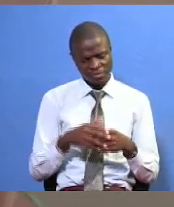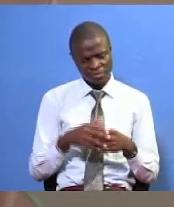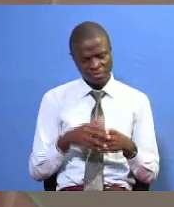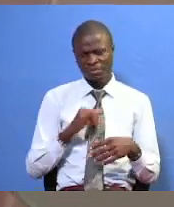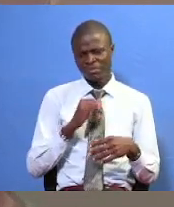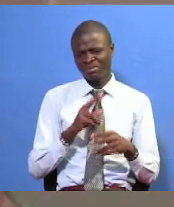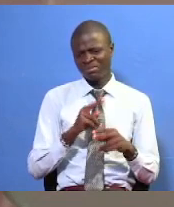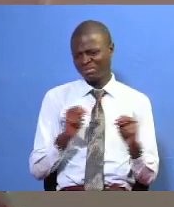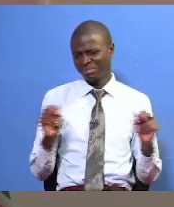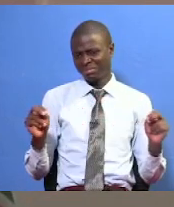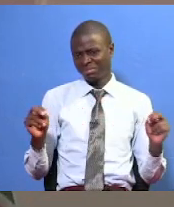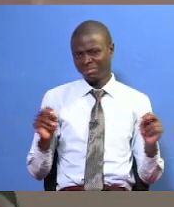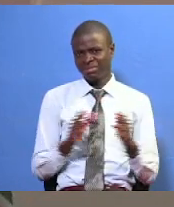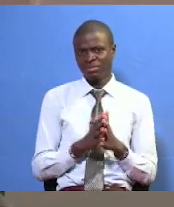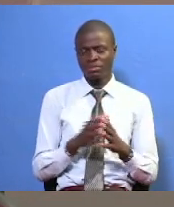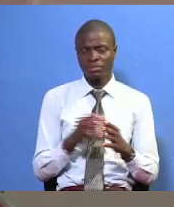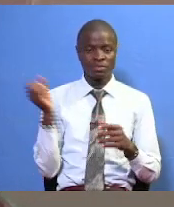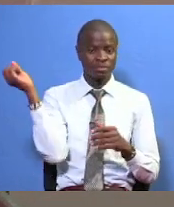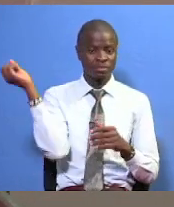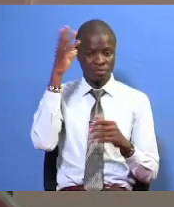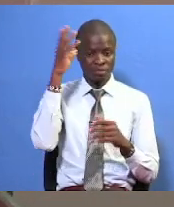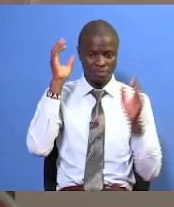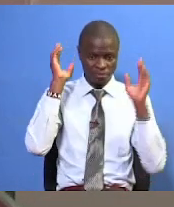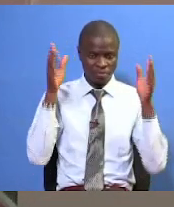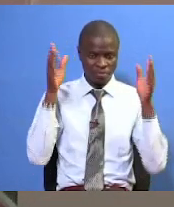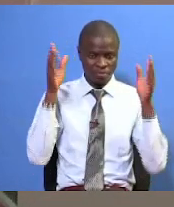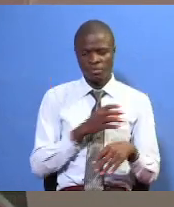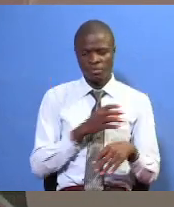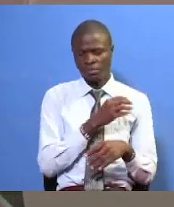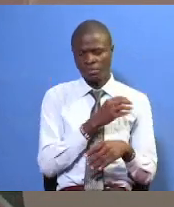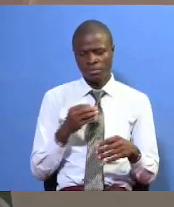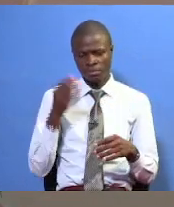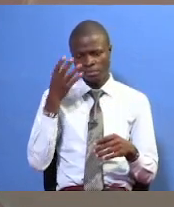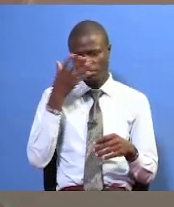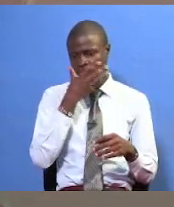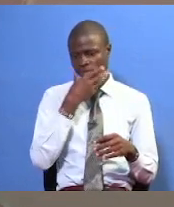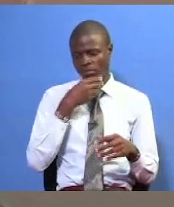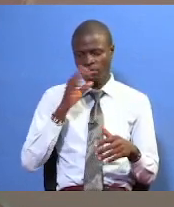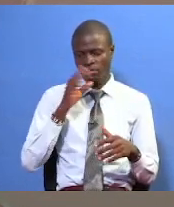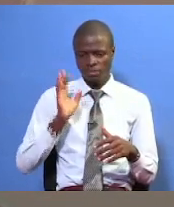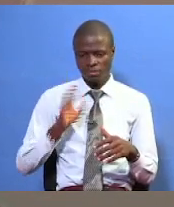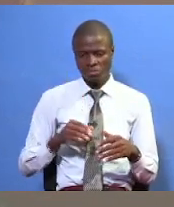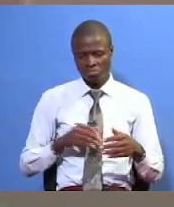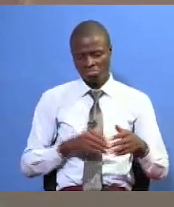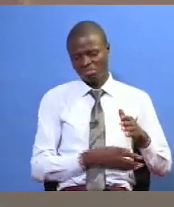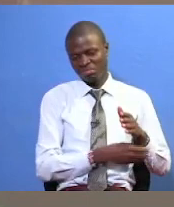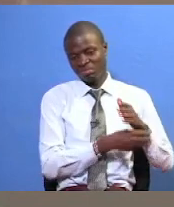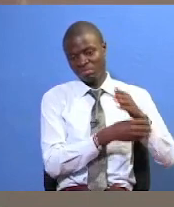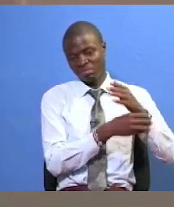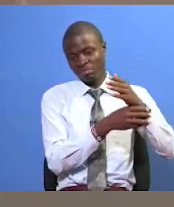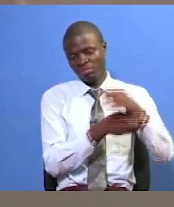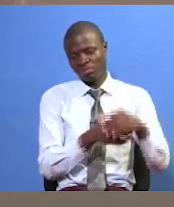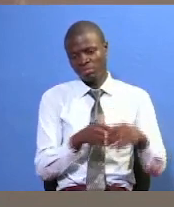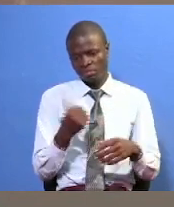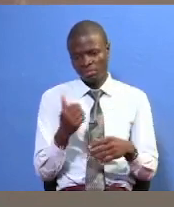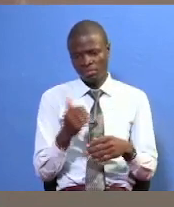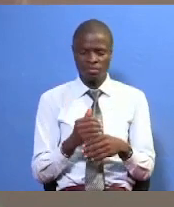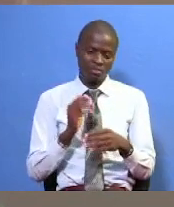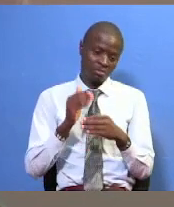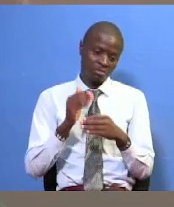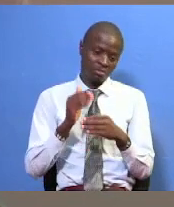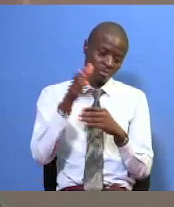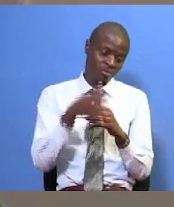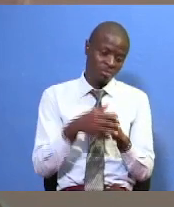feat for the graduates and parents or guardians, as well as all those who supported this noble cause. I